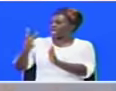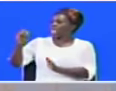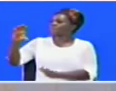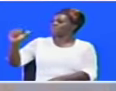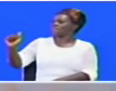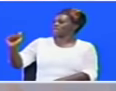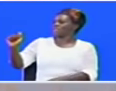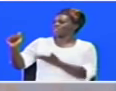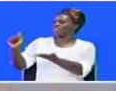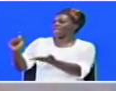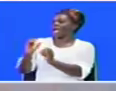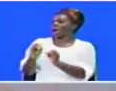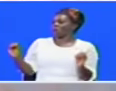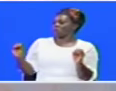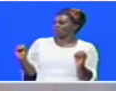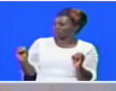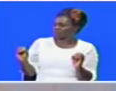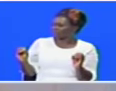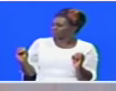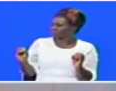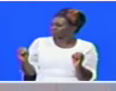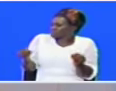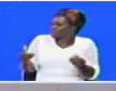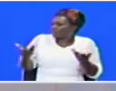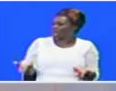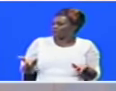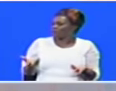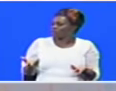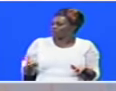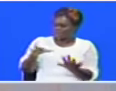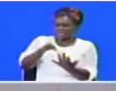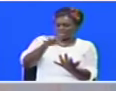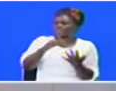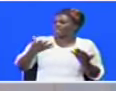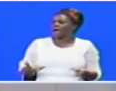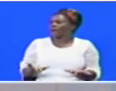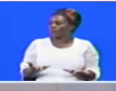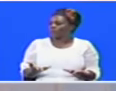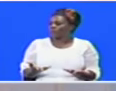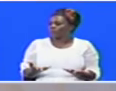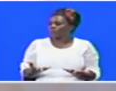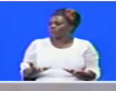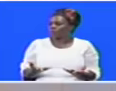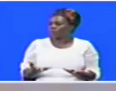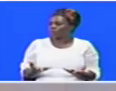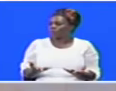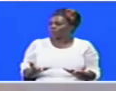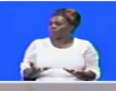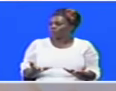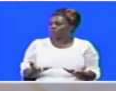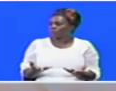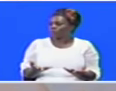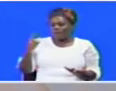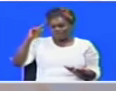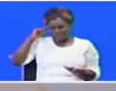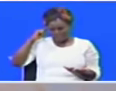that are not on the ballot paper, then how do they get elected, and how do they, what then happens? So I